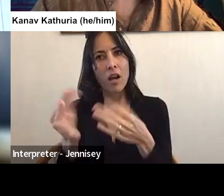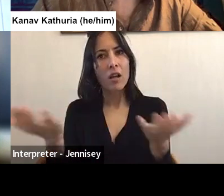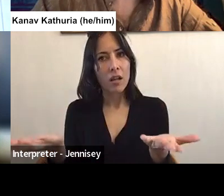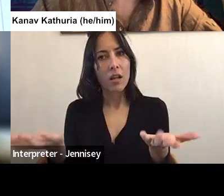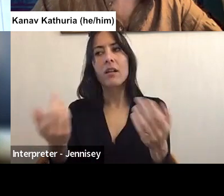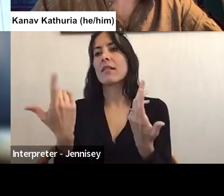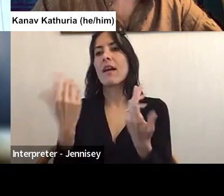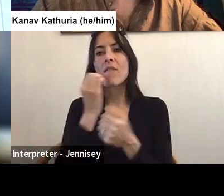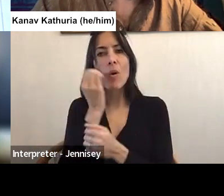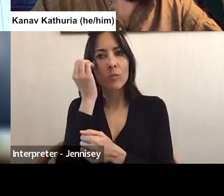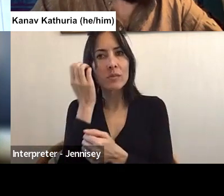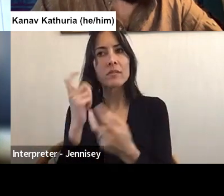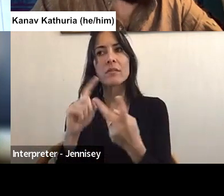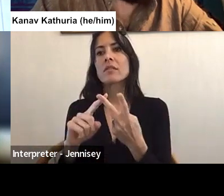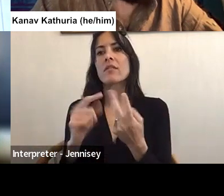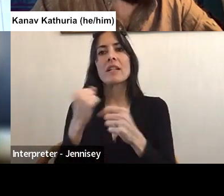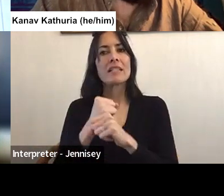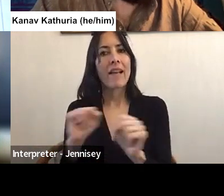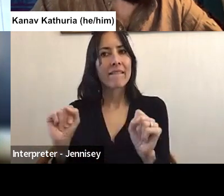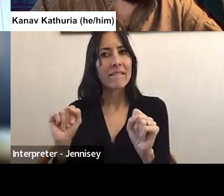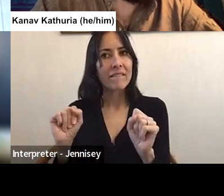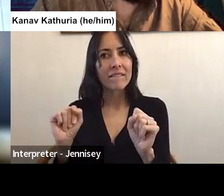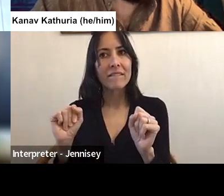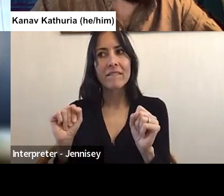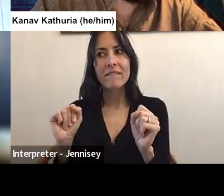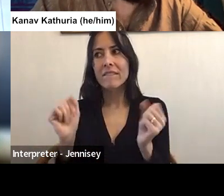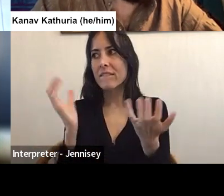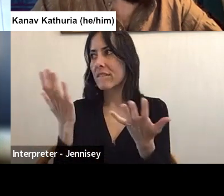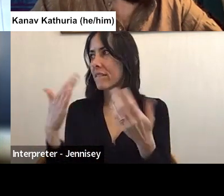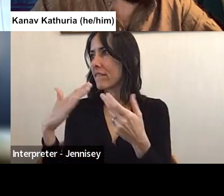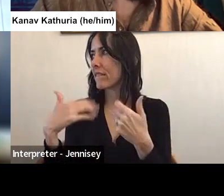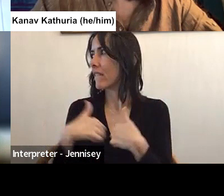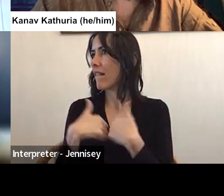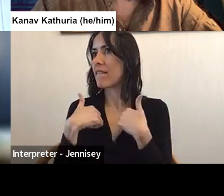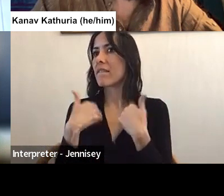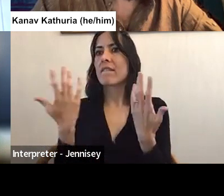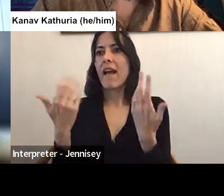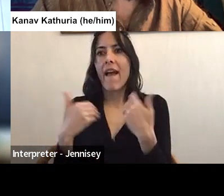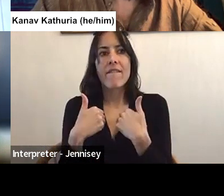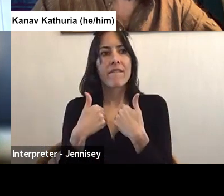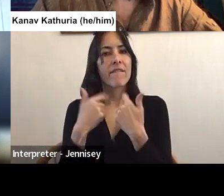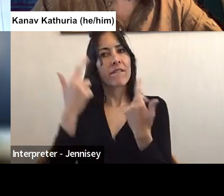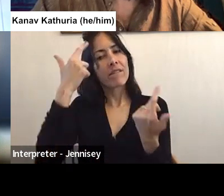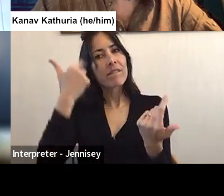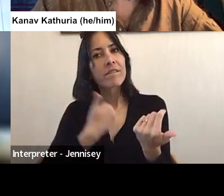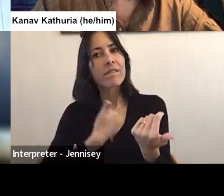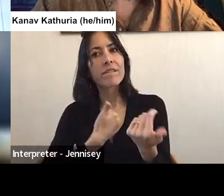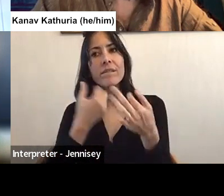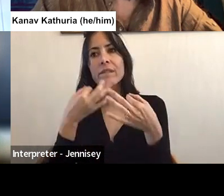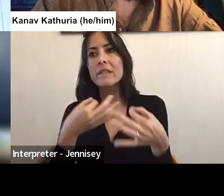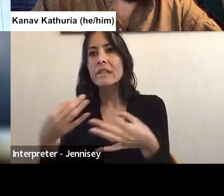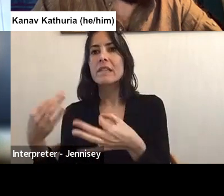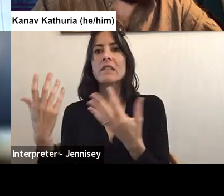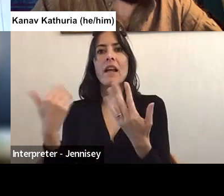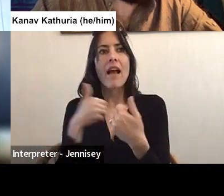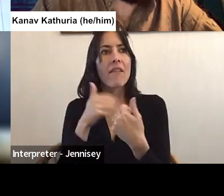presence of safety as defined by those most impacted, the presence of autonomy, the presence of care, and so